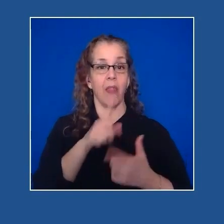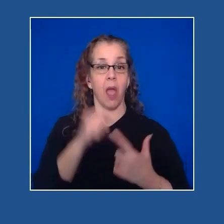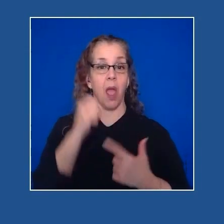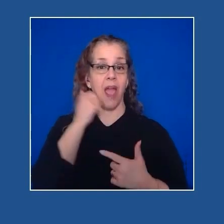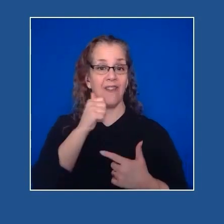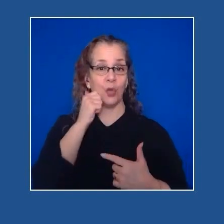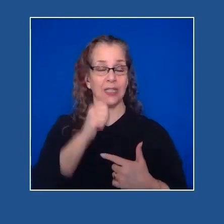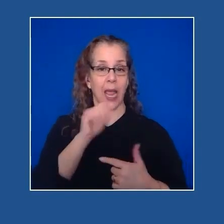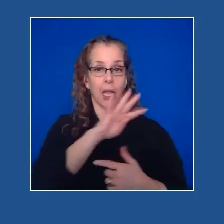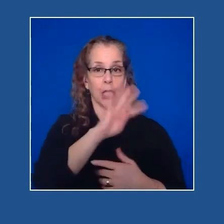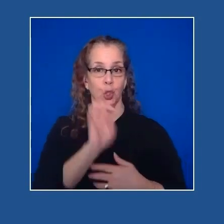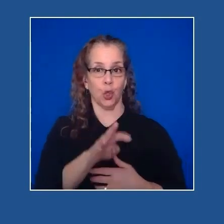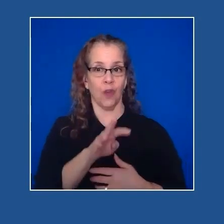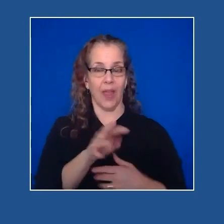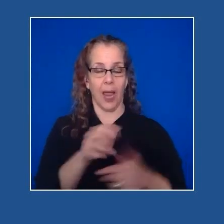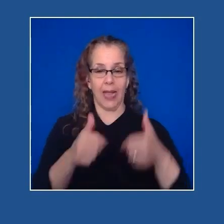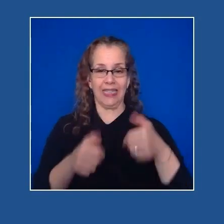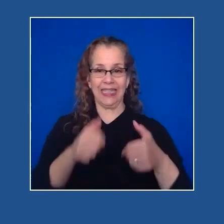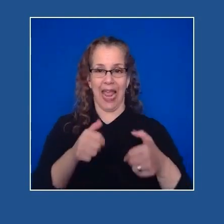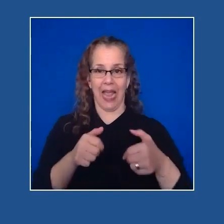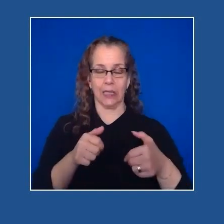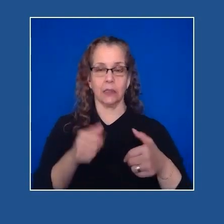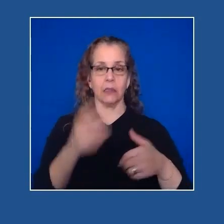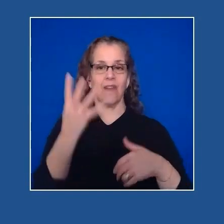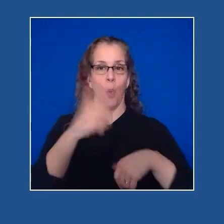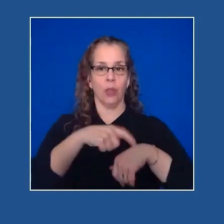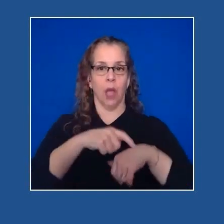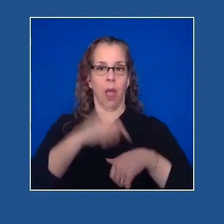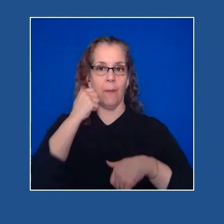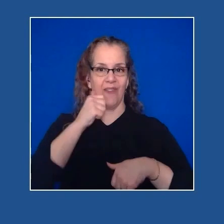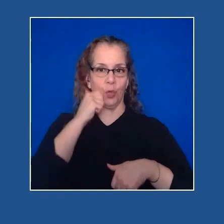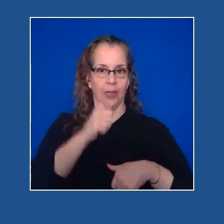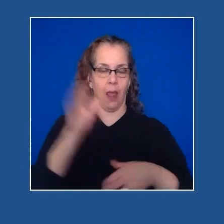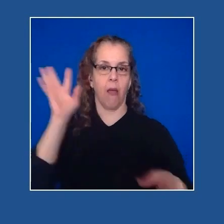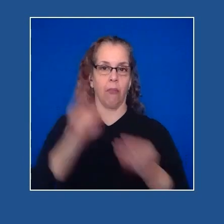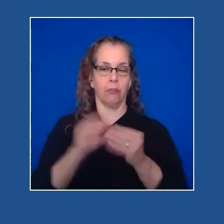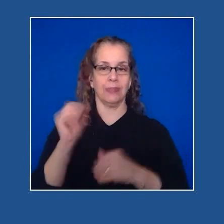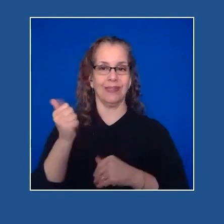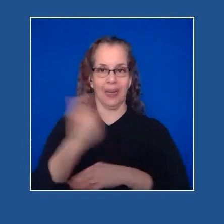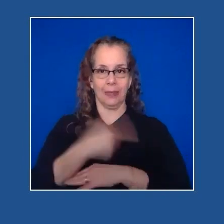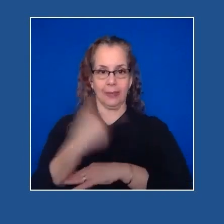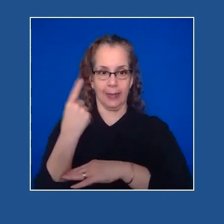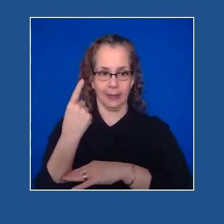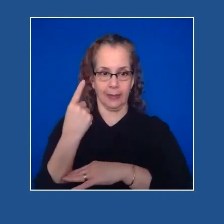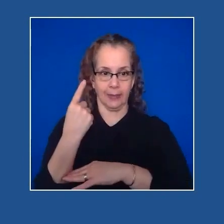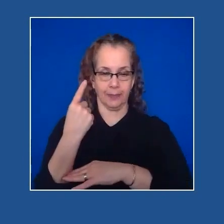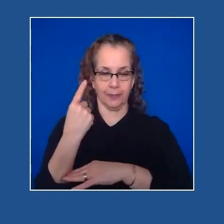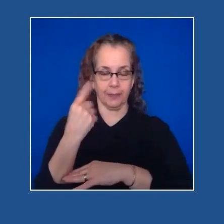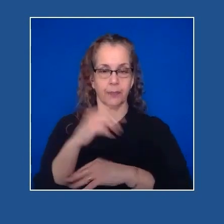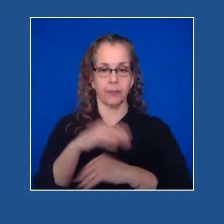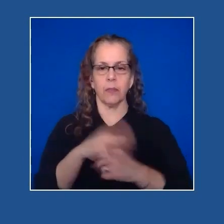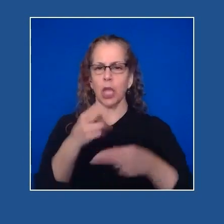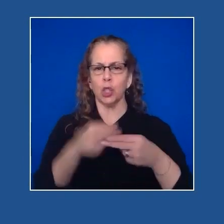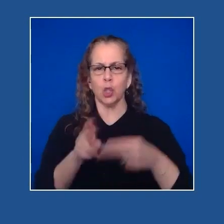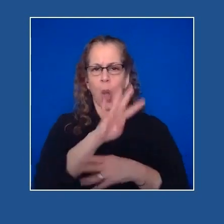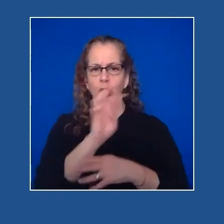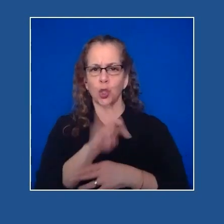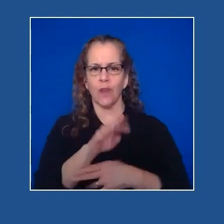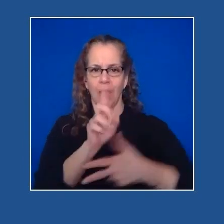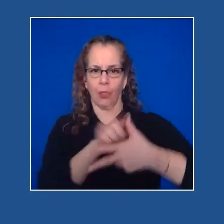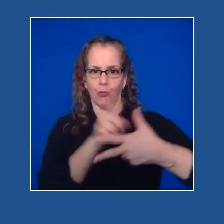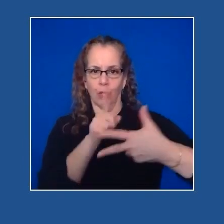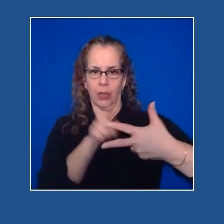texted to the participants' smartphones 4 times a day for 10 days. And these short surveys had 3 items that